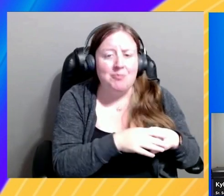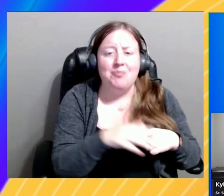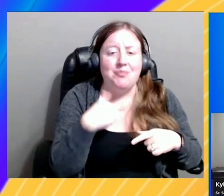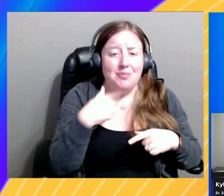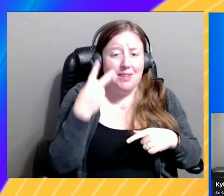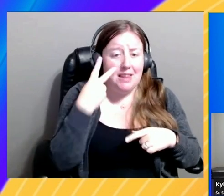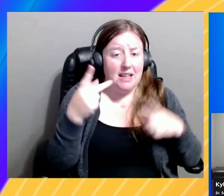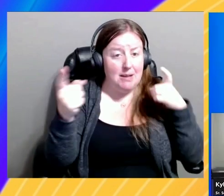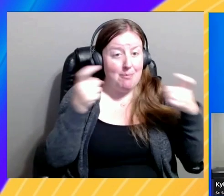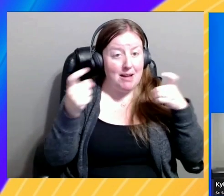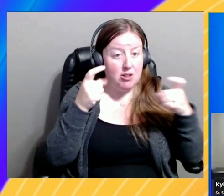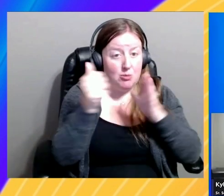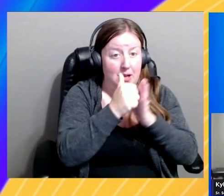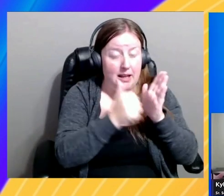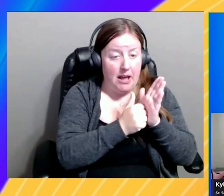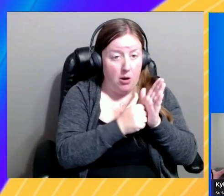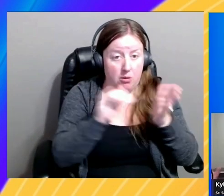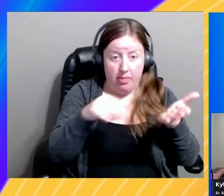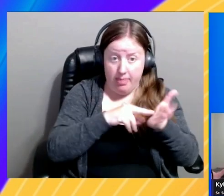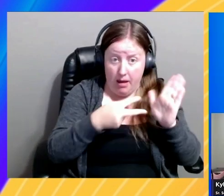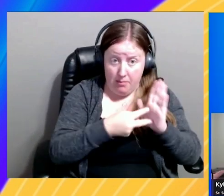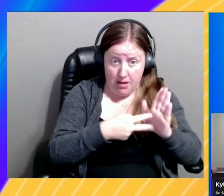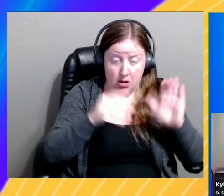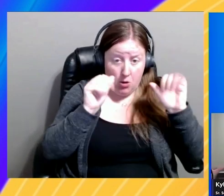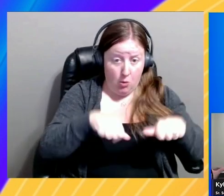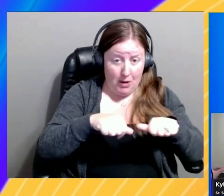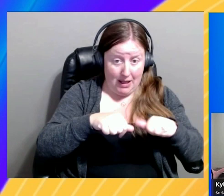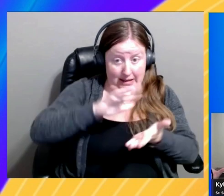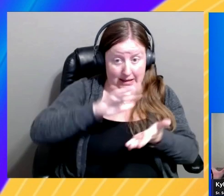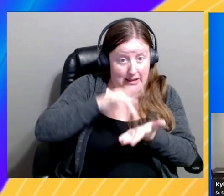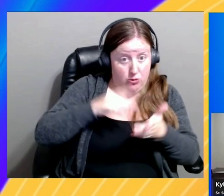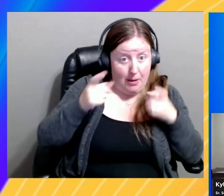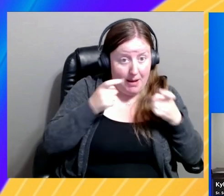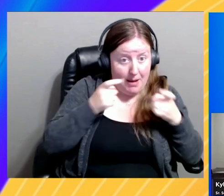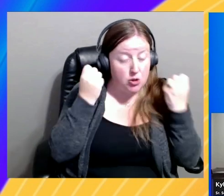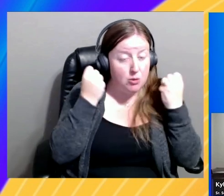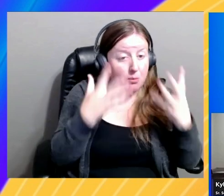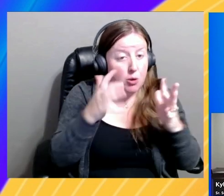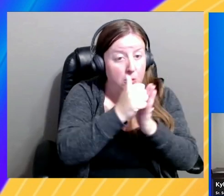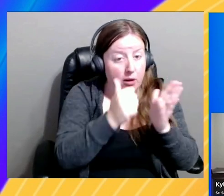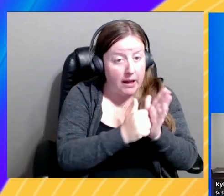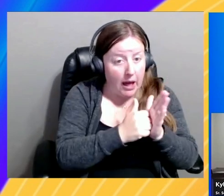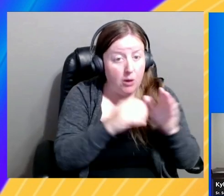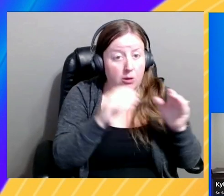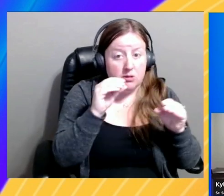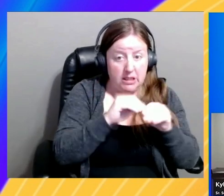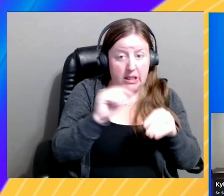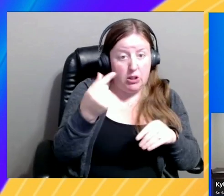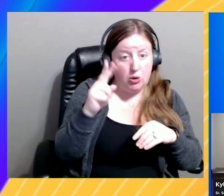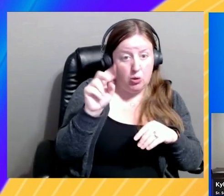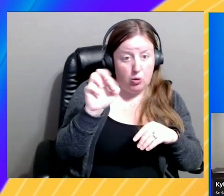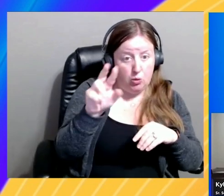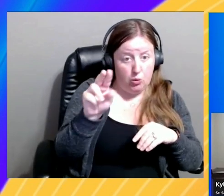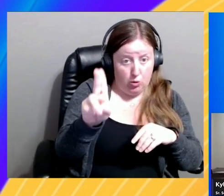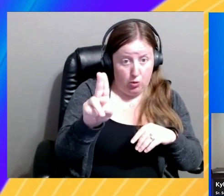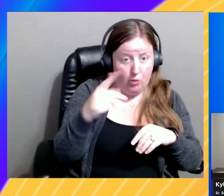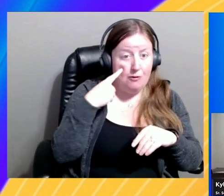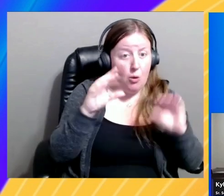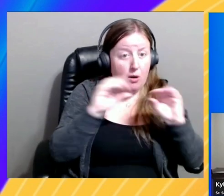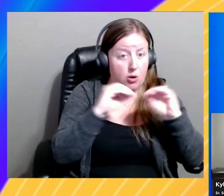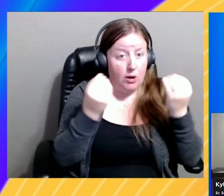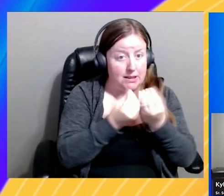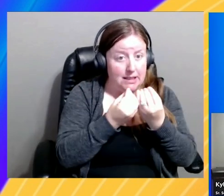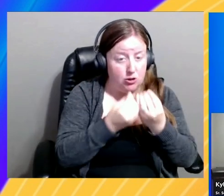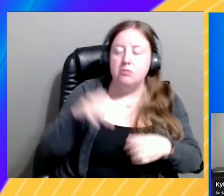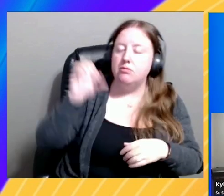account. Does that mean that we can centrally manage multiple accounts within DevOps Guru across an organization? Yeah, absolutely.